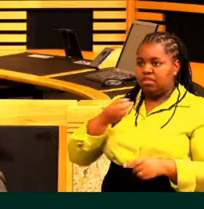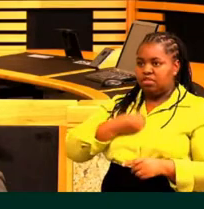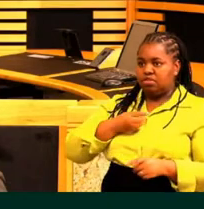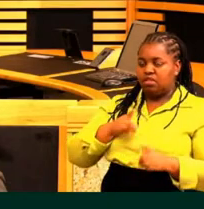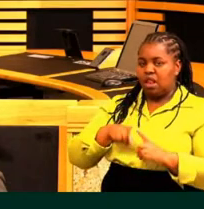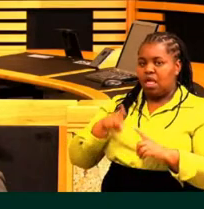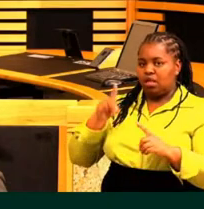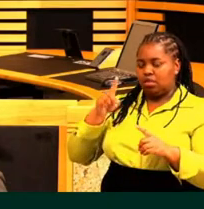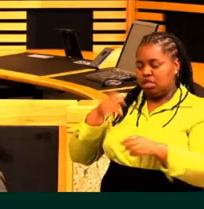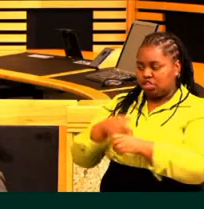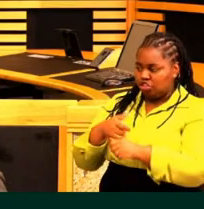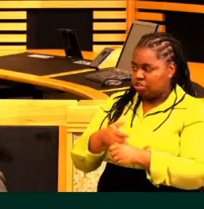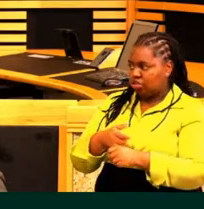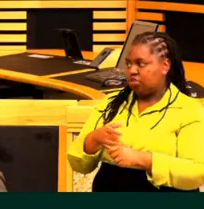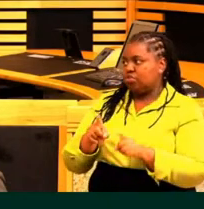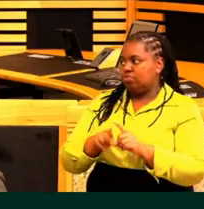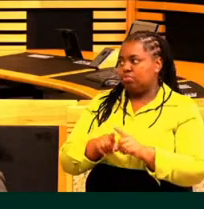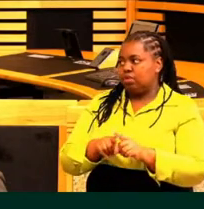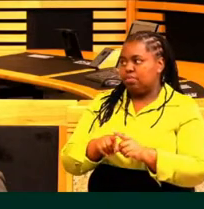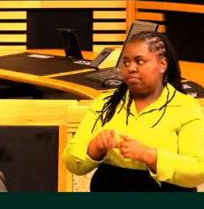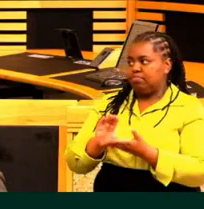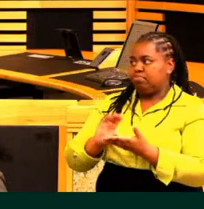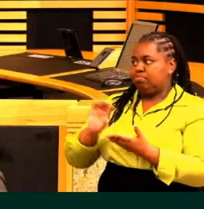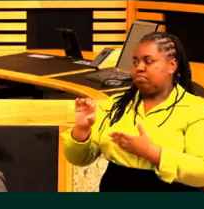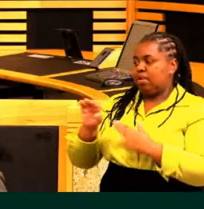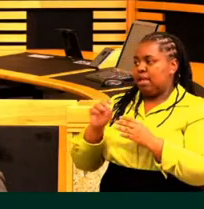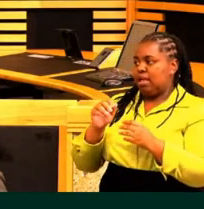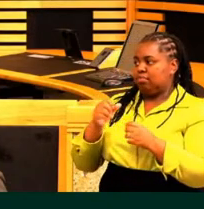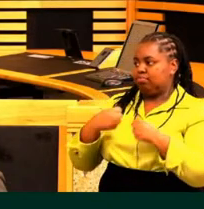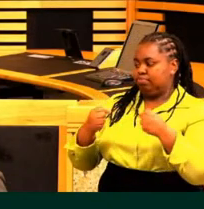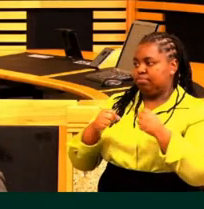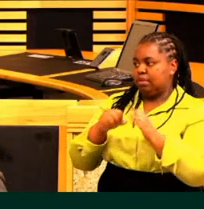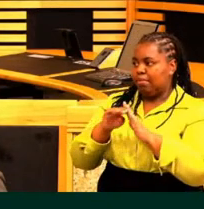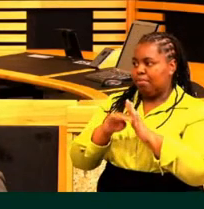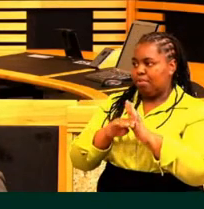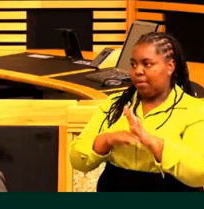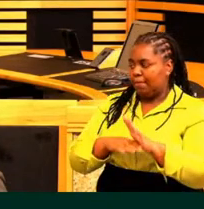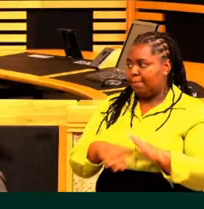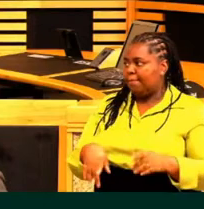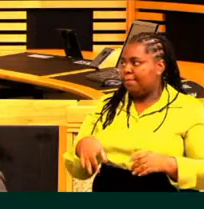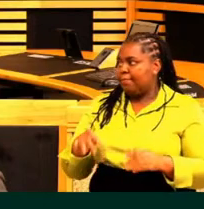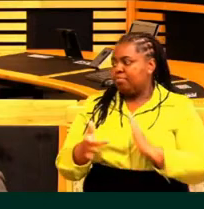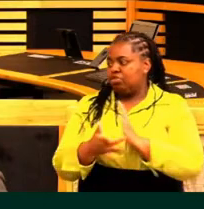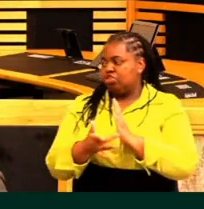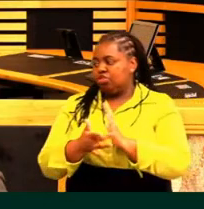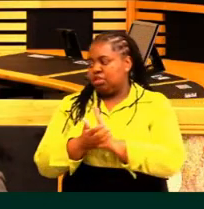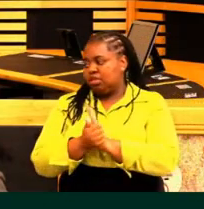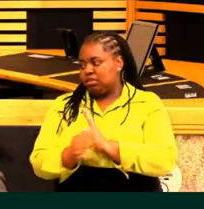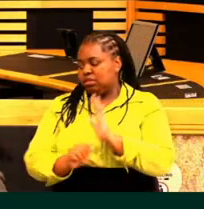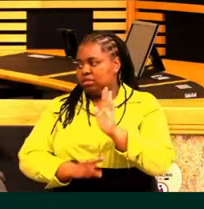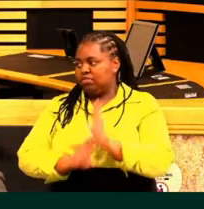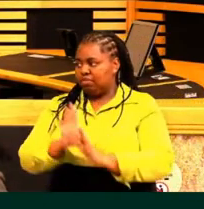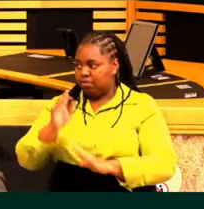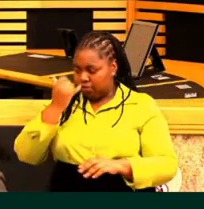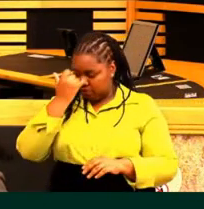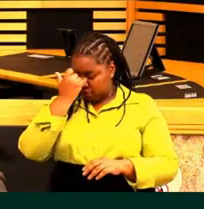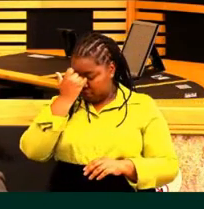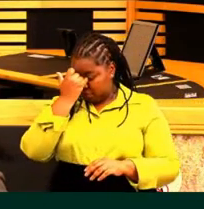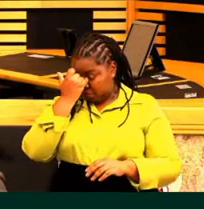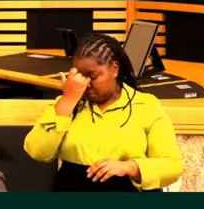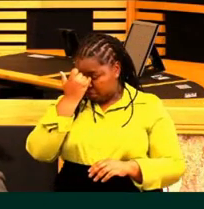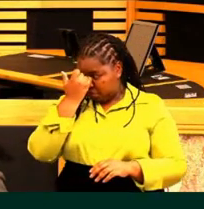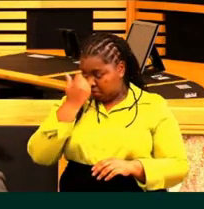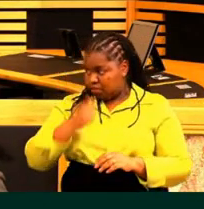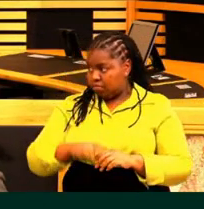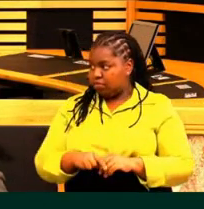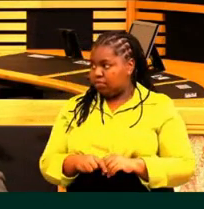internships and subsidized Improvement programs digital skills development enhanced